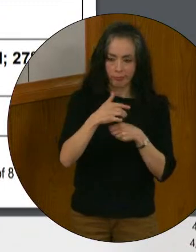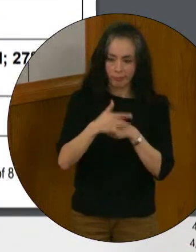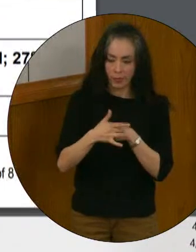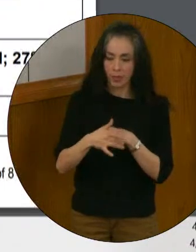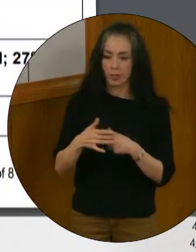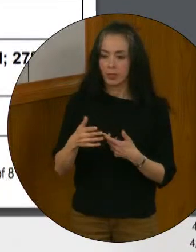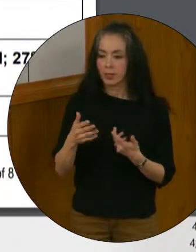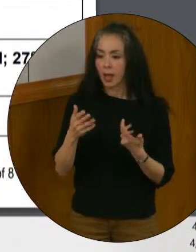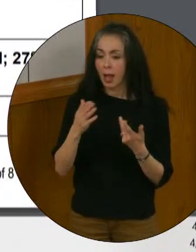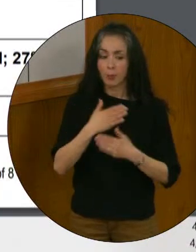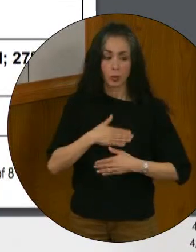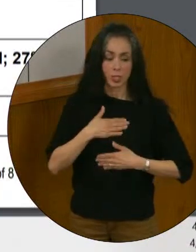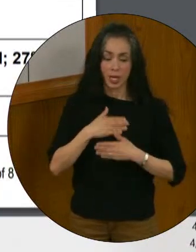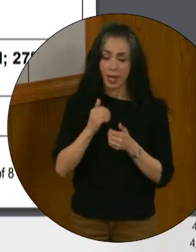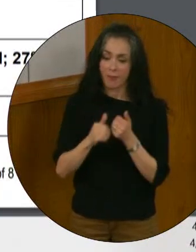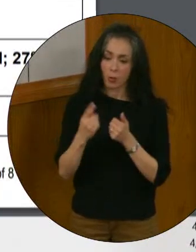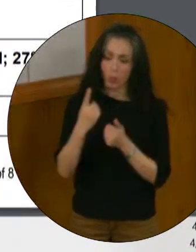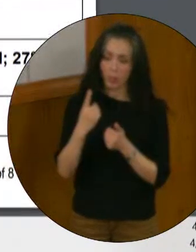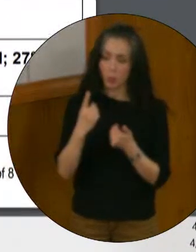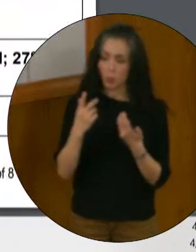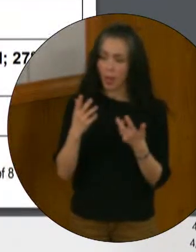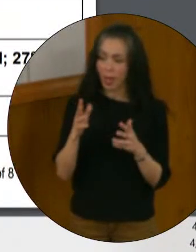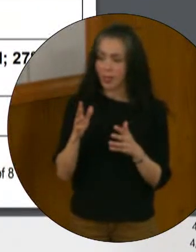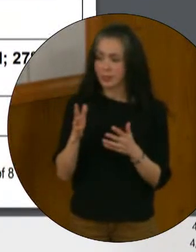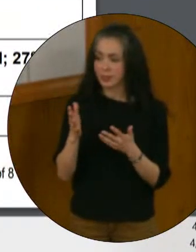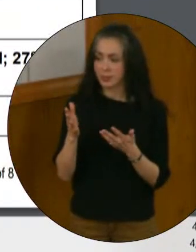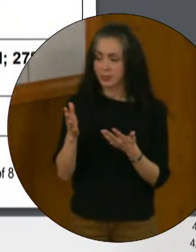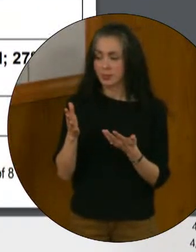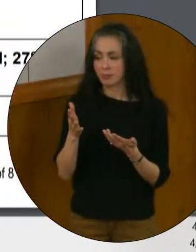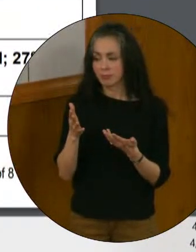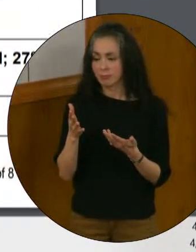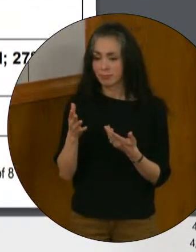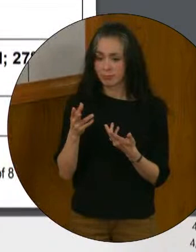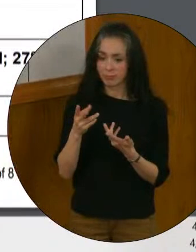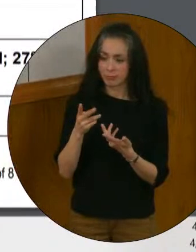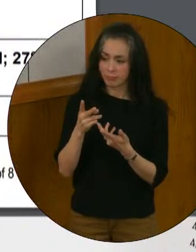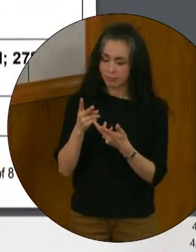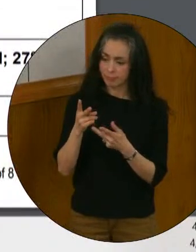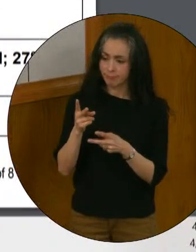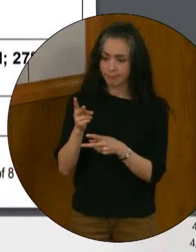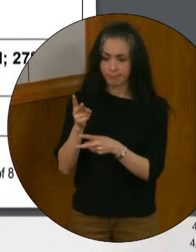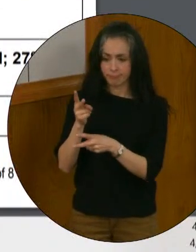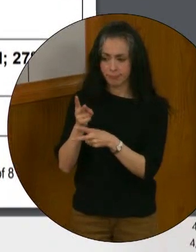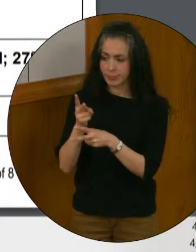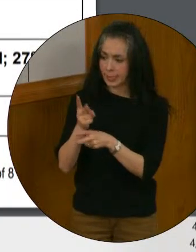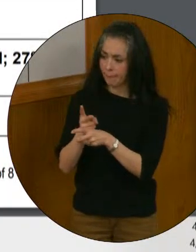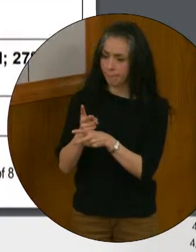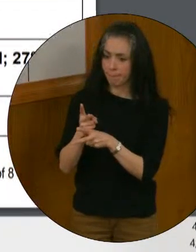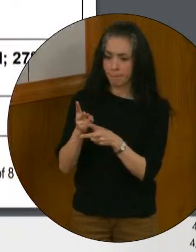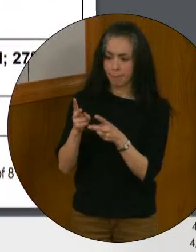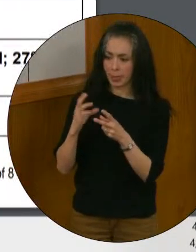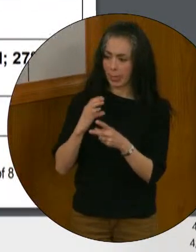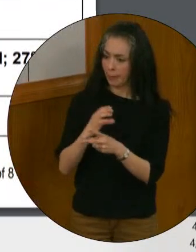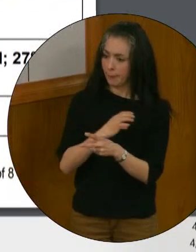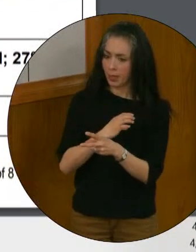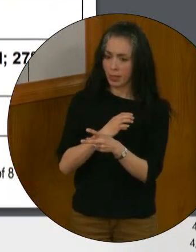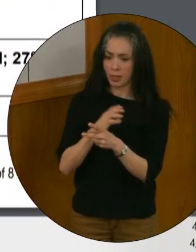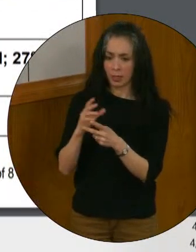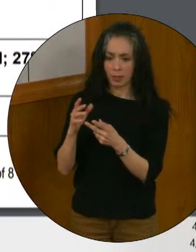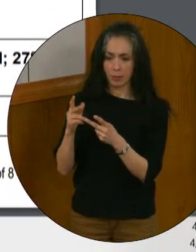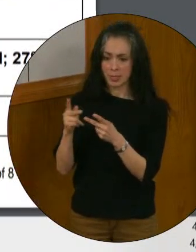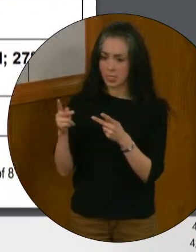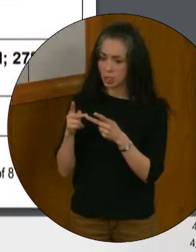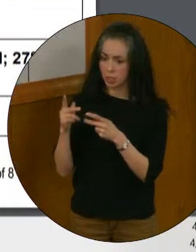And appreciate everyone who has kept their committees full with the individuals from their